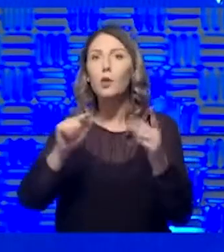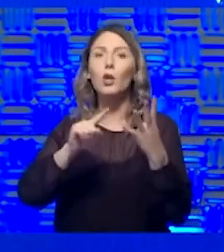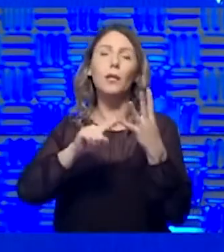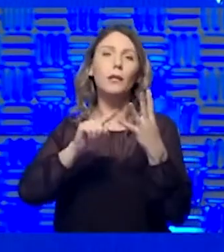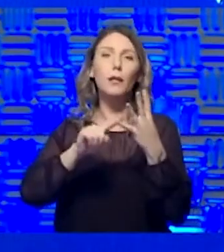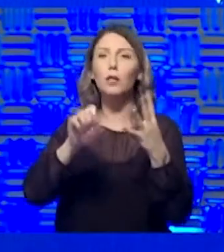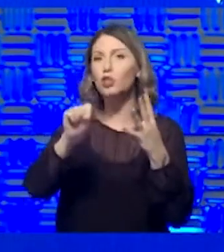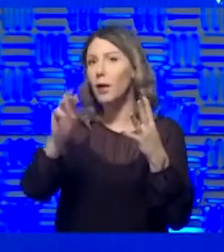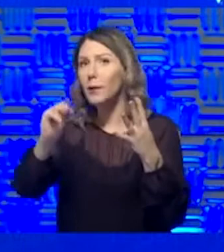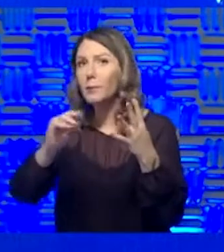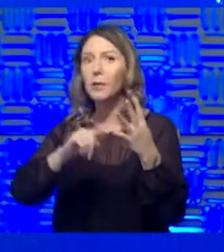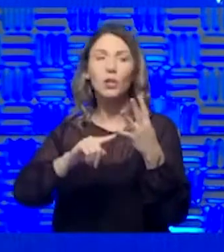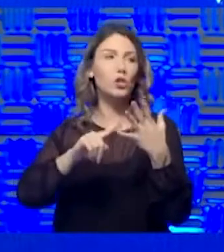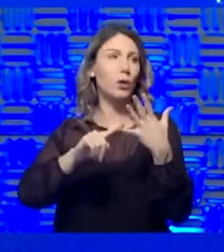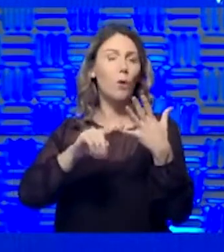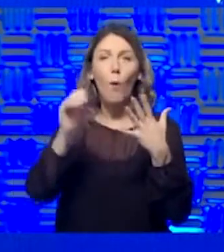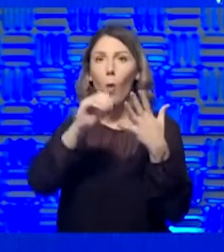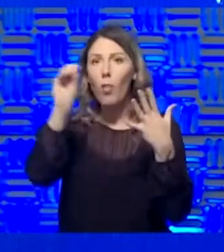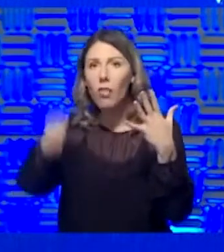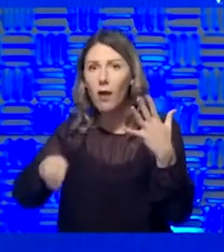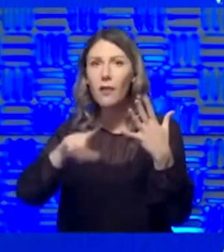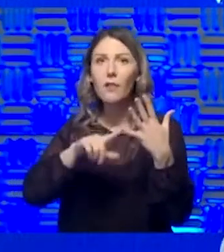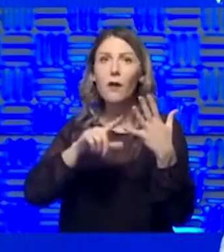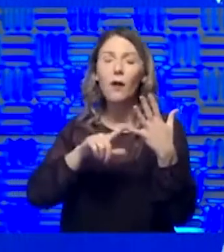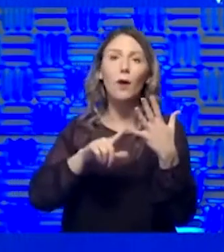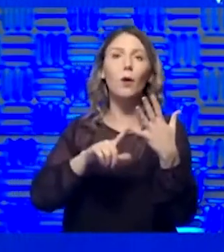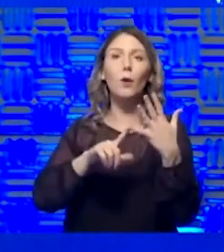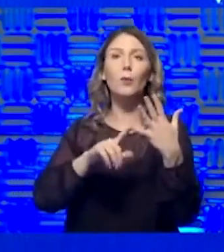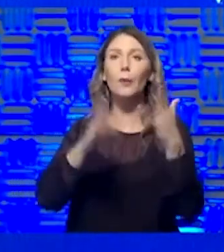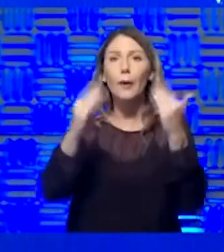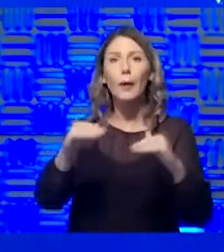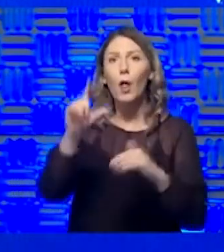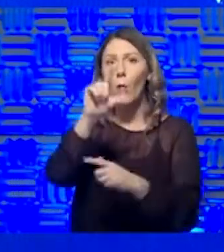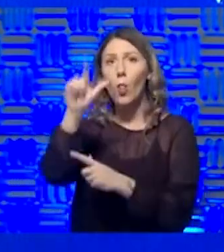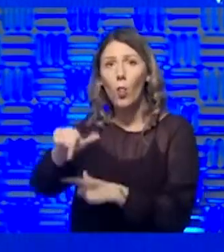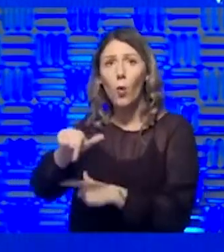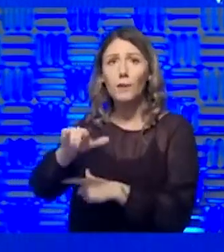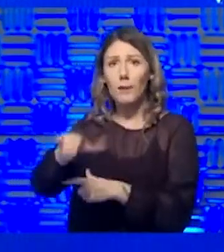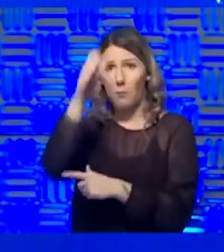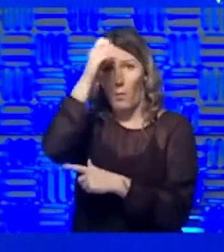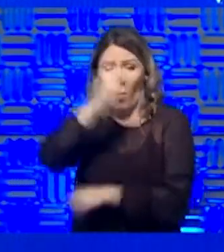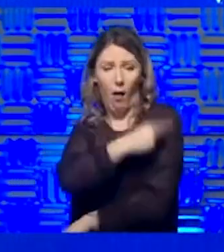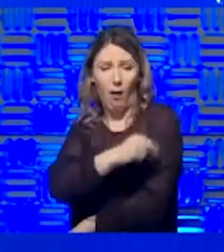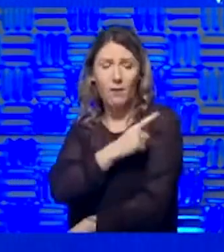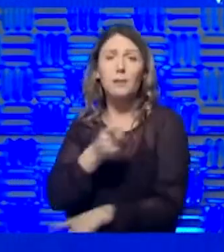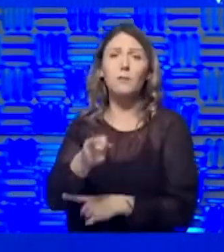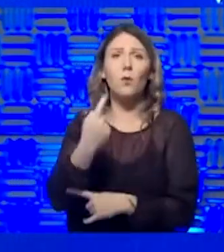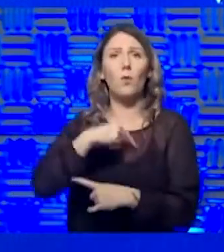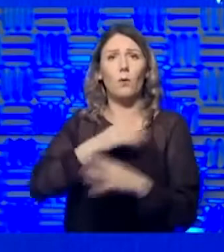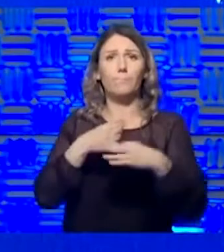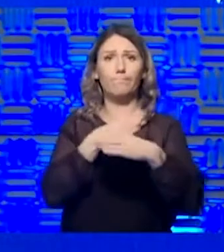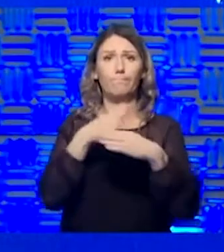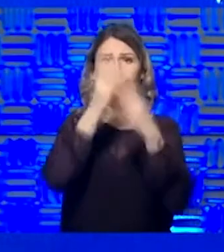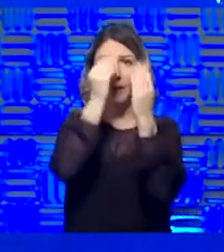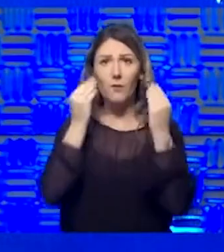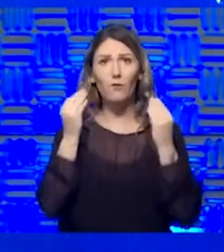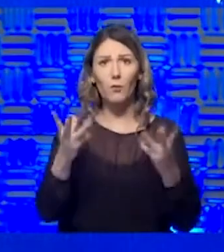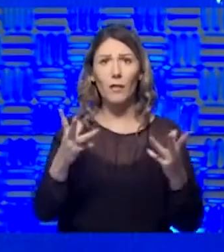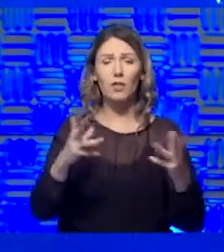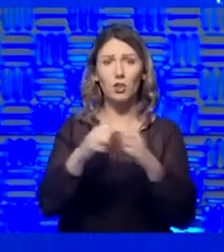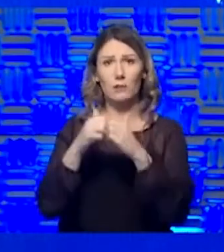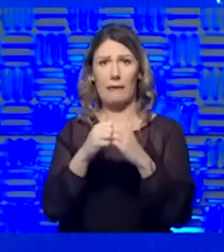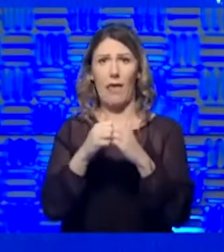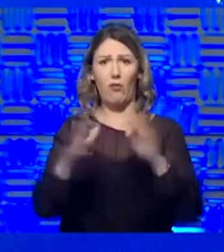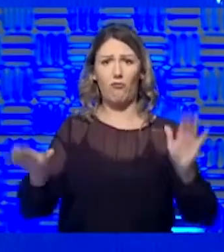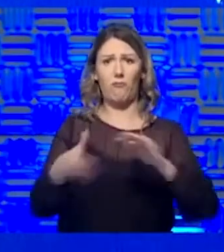and Olathe and you know, Lawrence Memorial and others, as we shared information. And so that's been, I